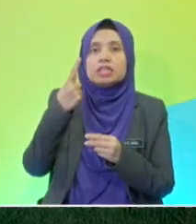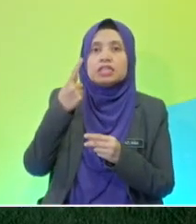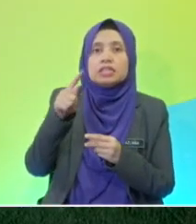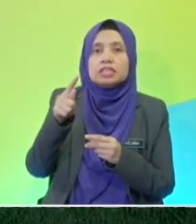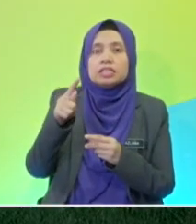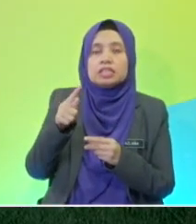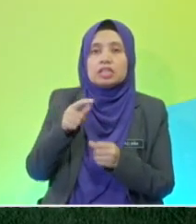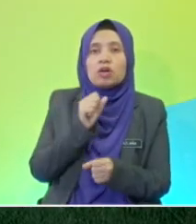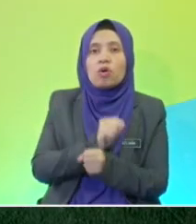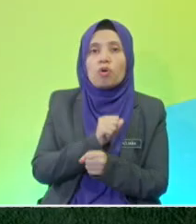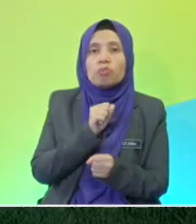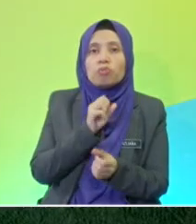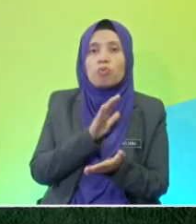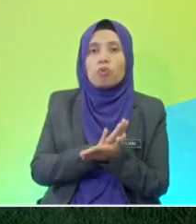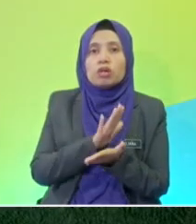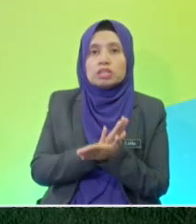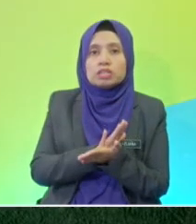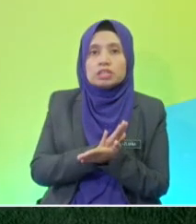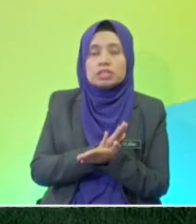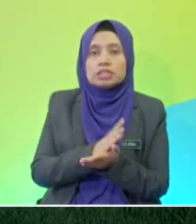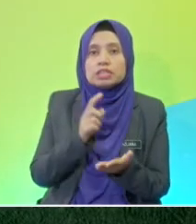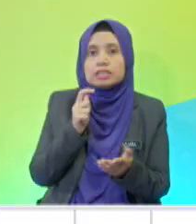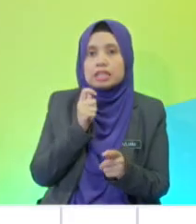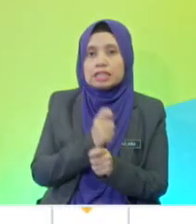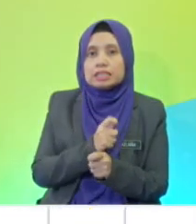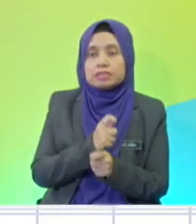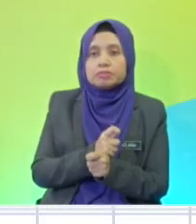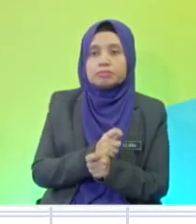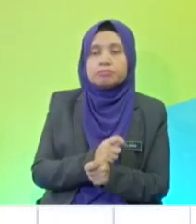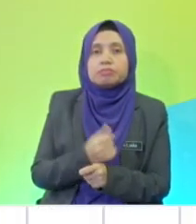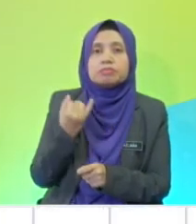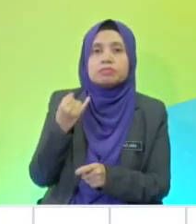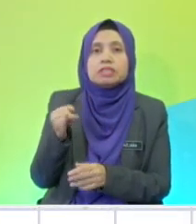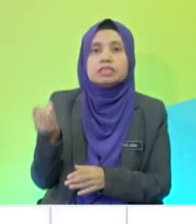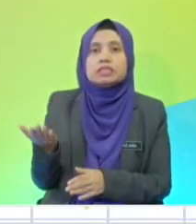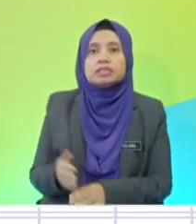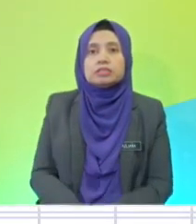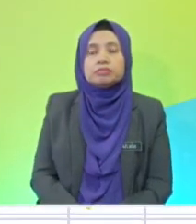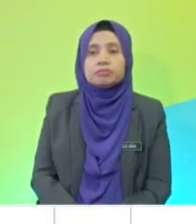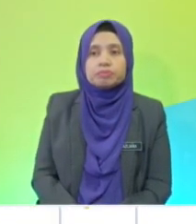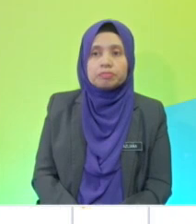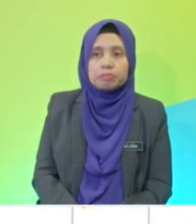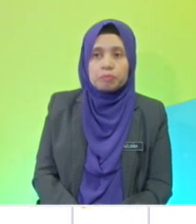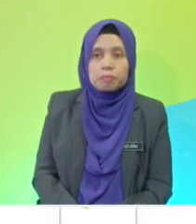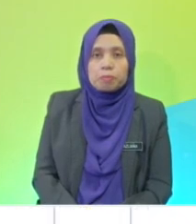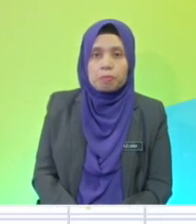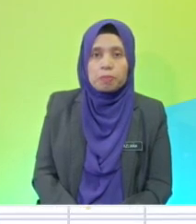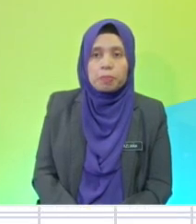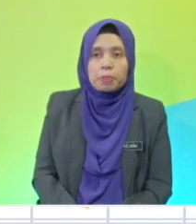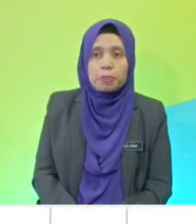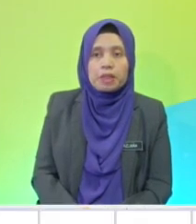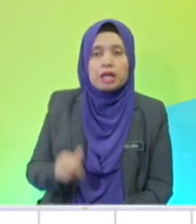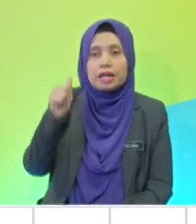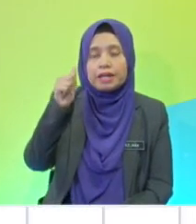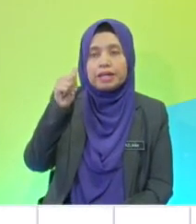A on Monday or Wednesday? Okay, yes, Shamimi. Shamimi? A